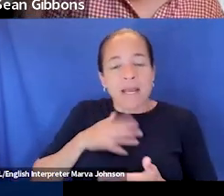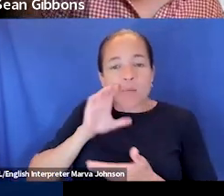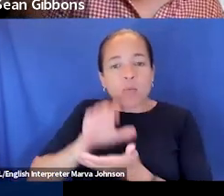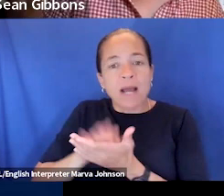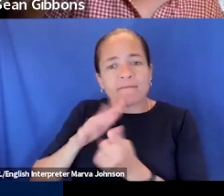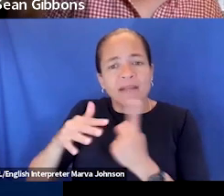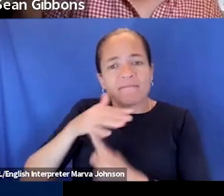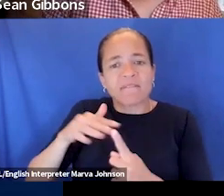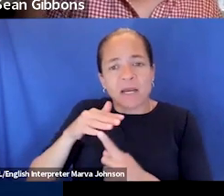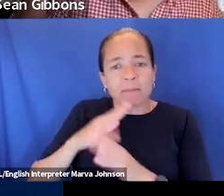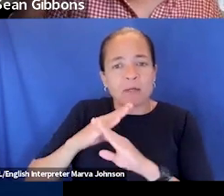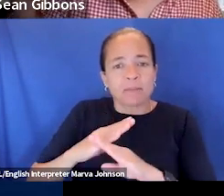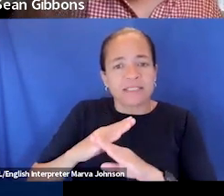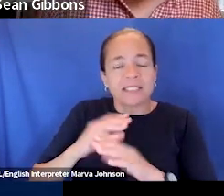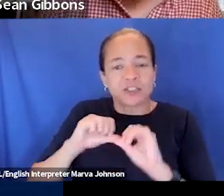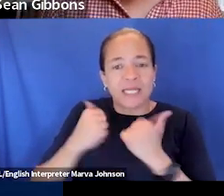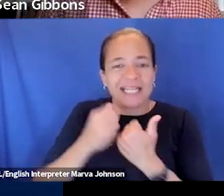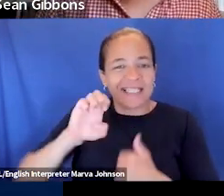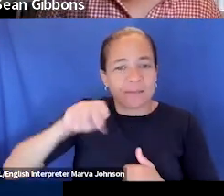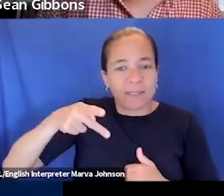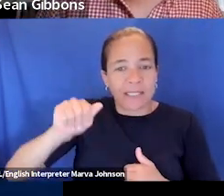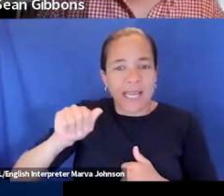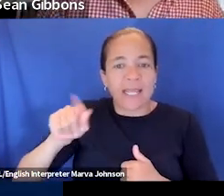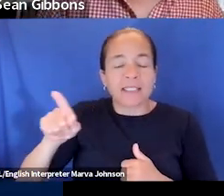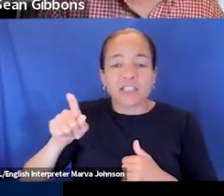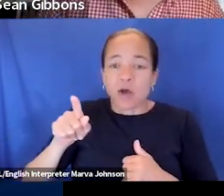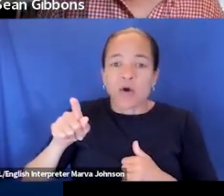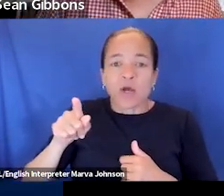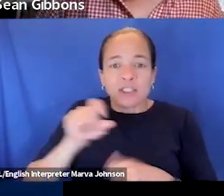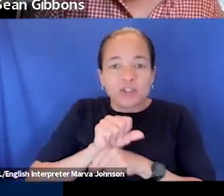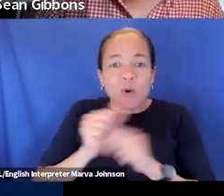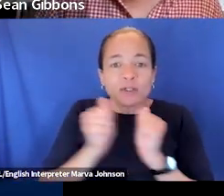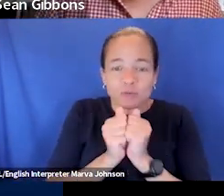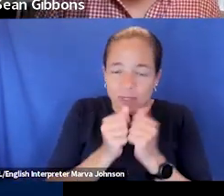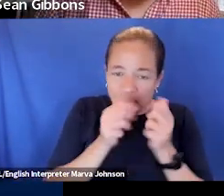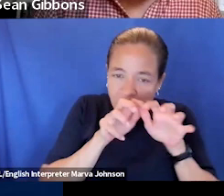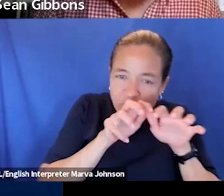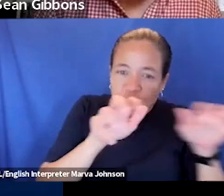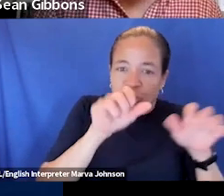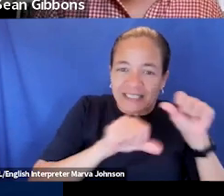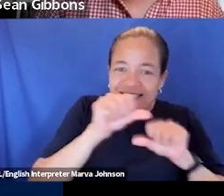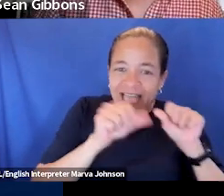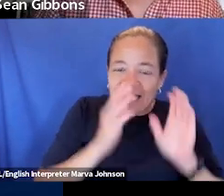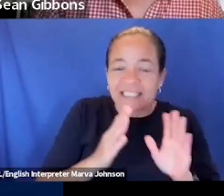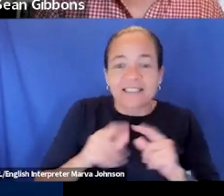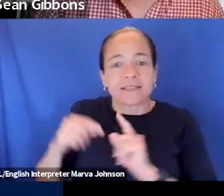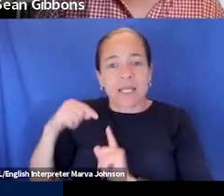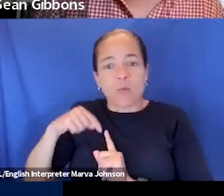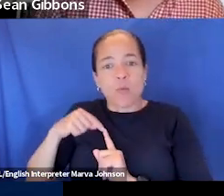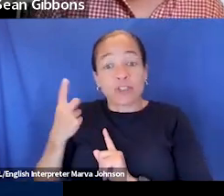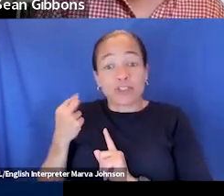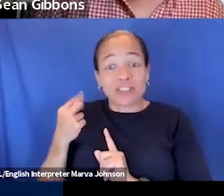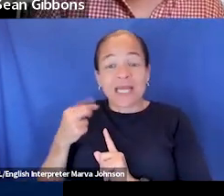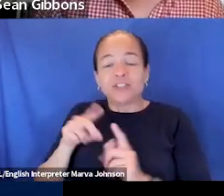so she works with a lot of very seasoned scientists. And one of the things that they've done in their office, she works in the comm shop, is they started a book